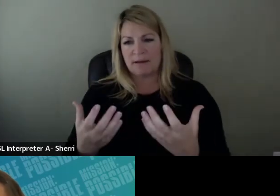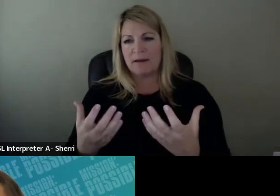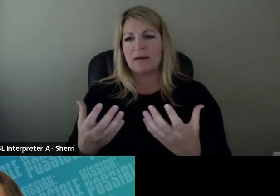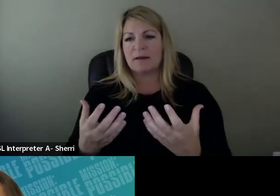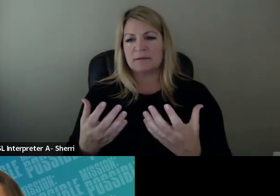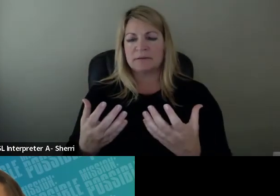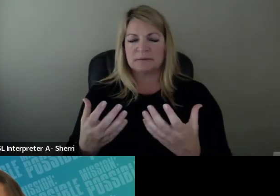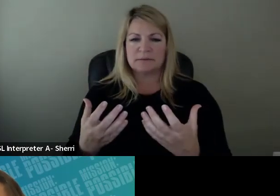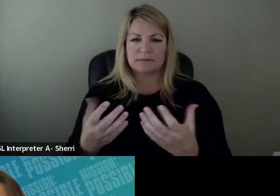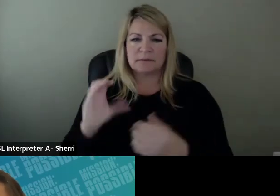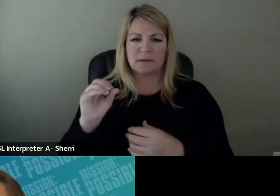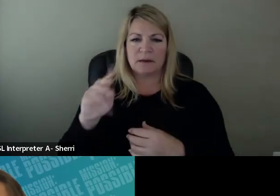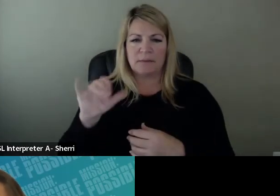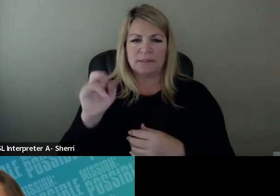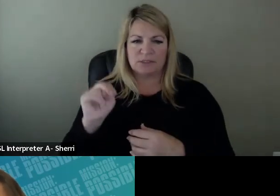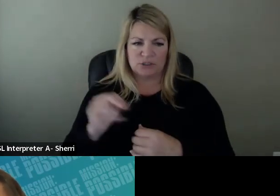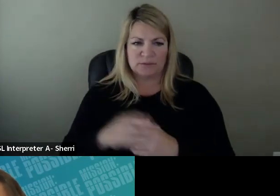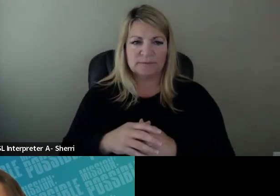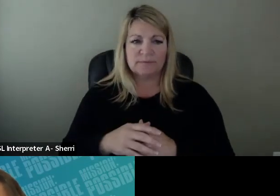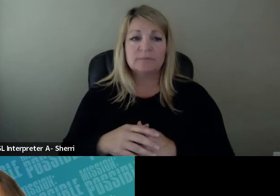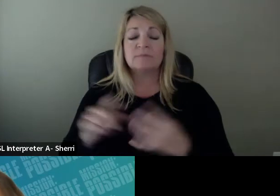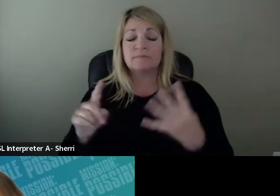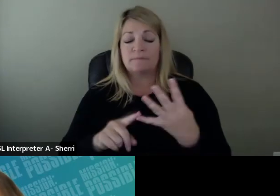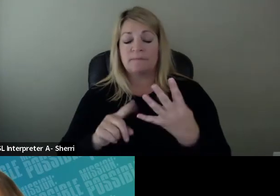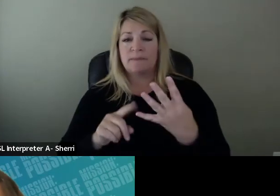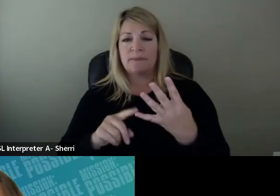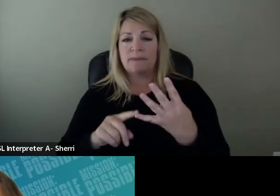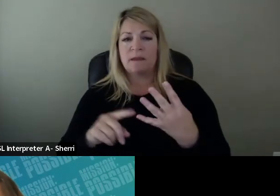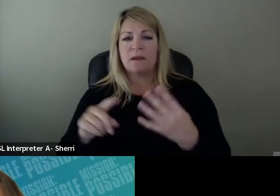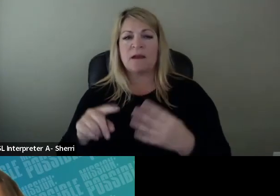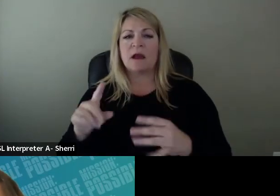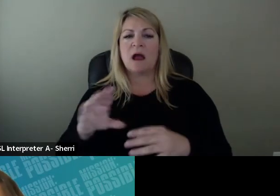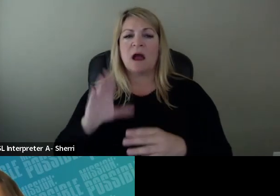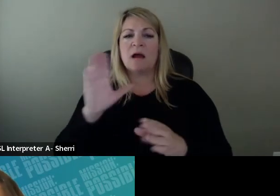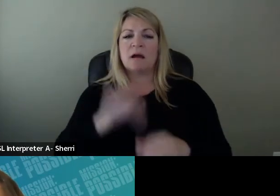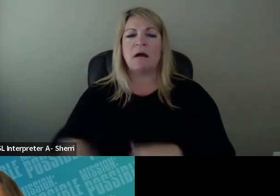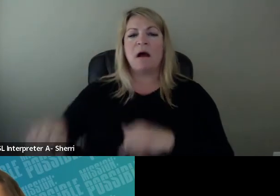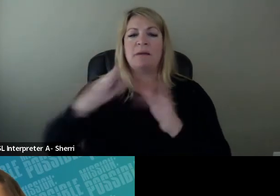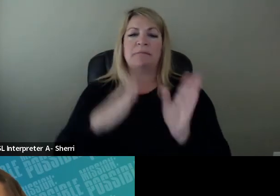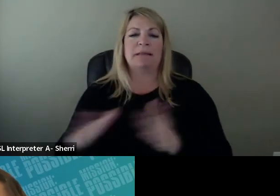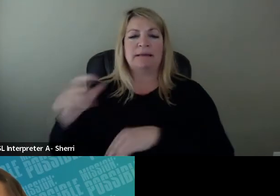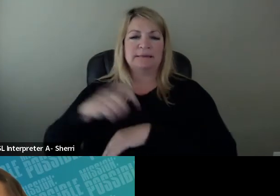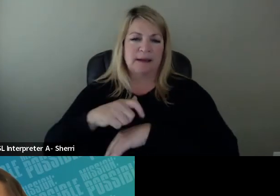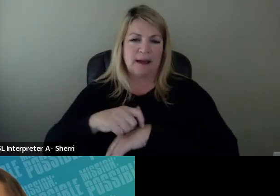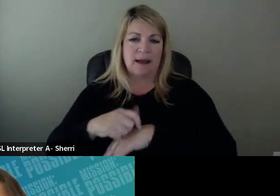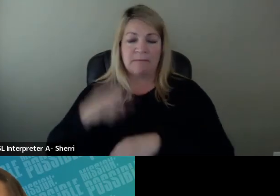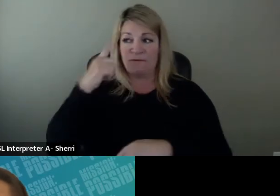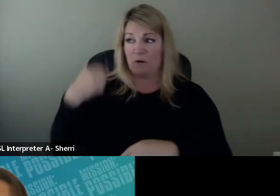composition. See, the other critical factor is the common planning time, which for me, based